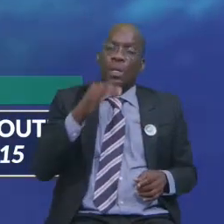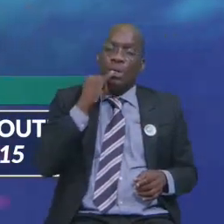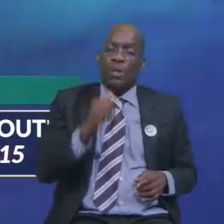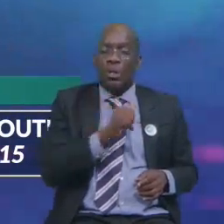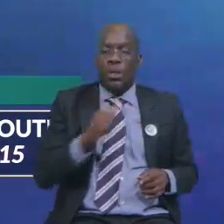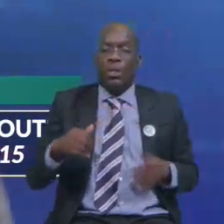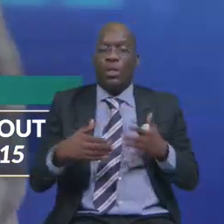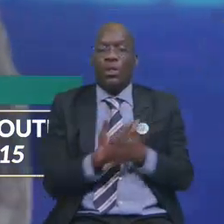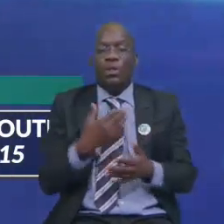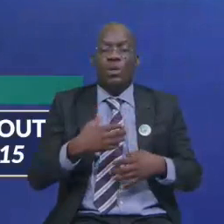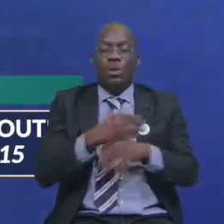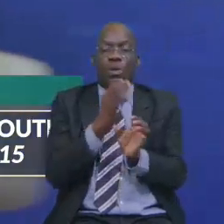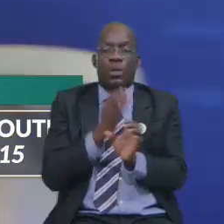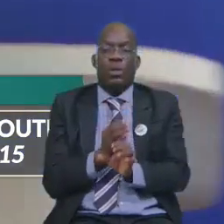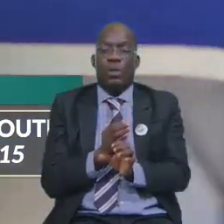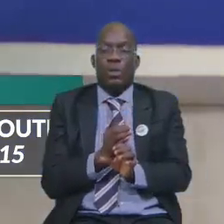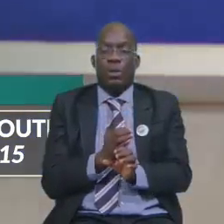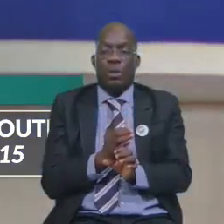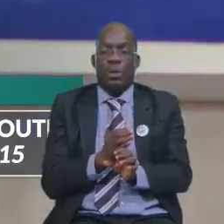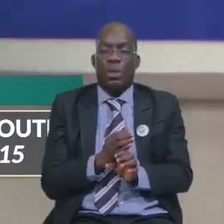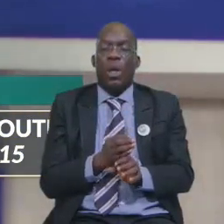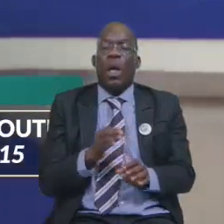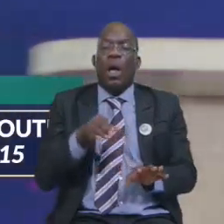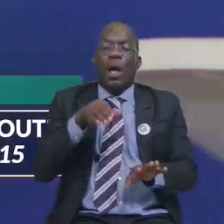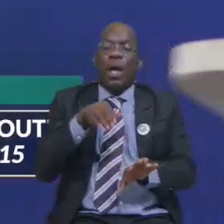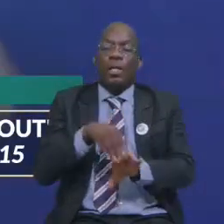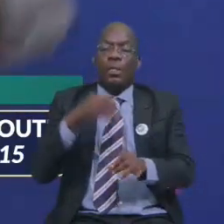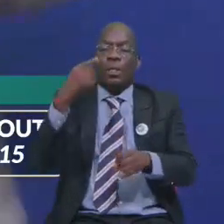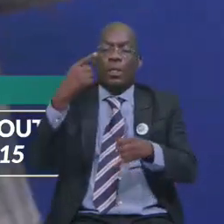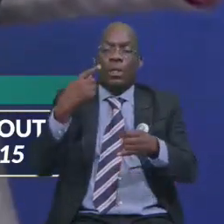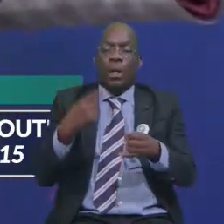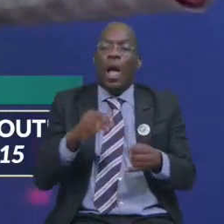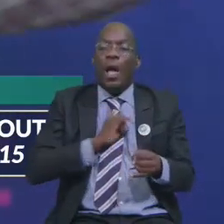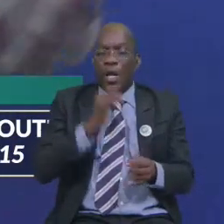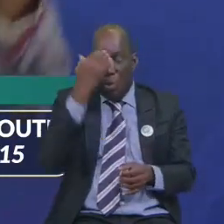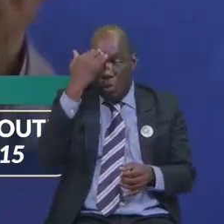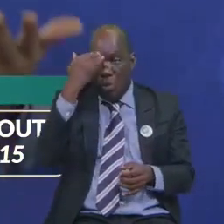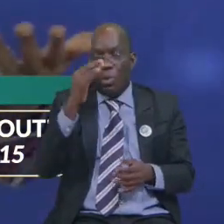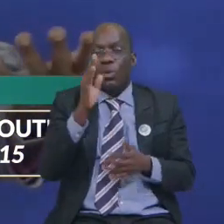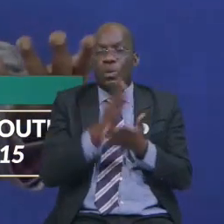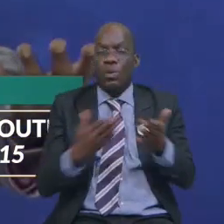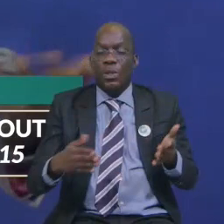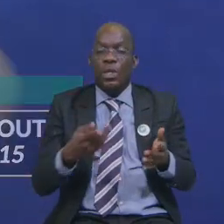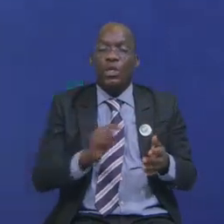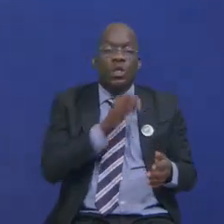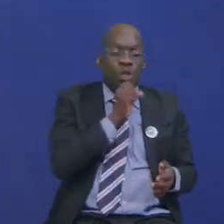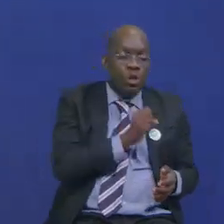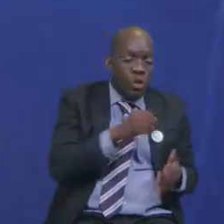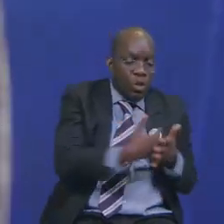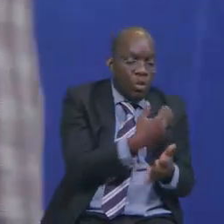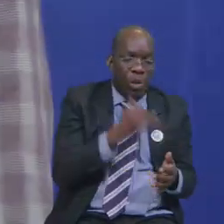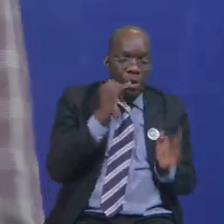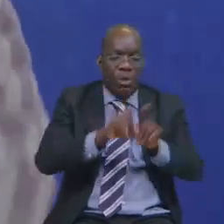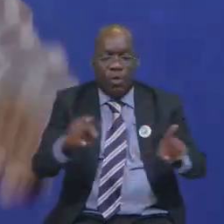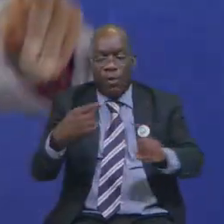He is a new creature. At least I know something. The new is different from the old. I know something.